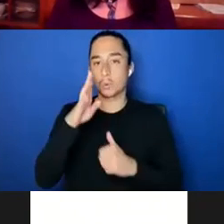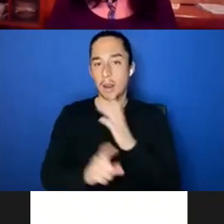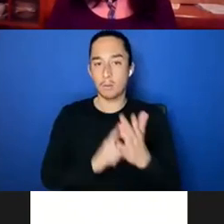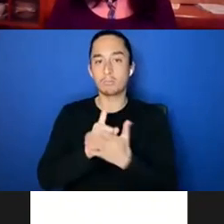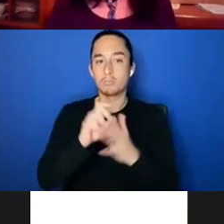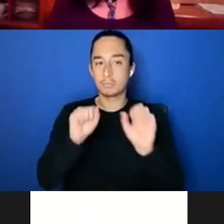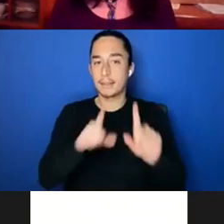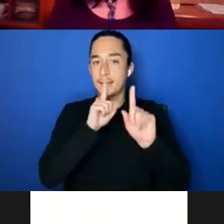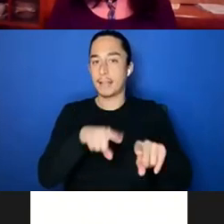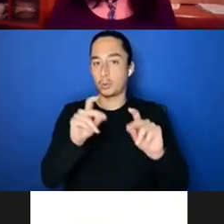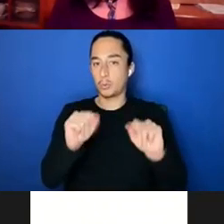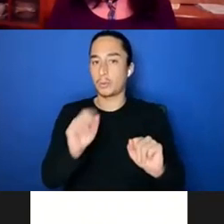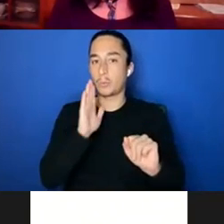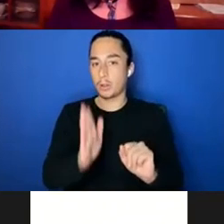quickly.